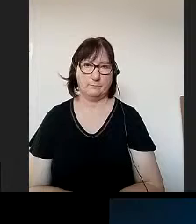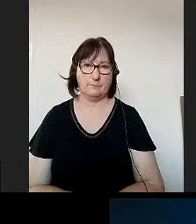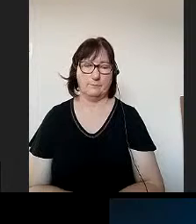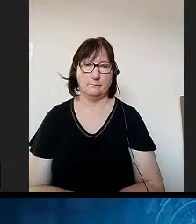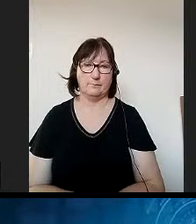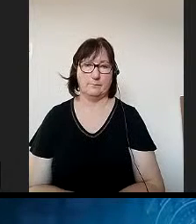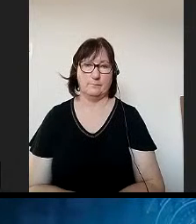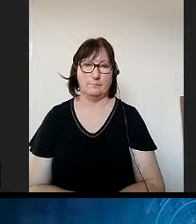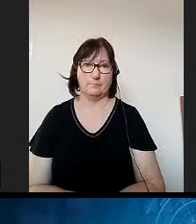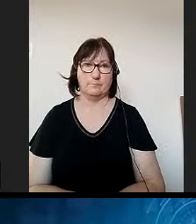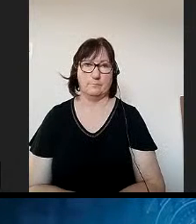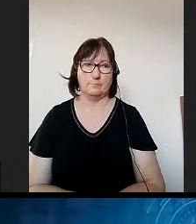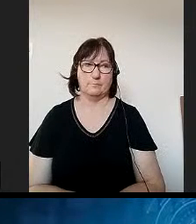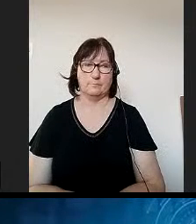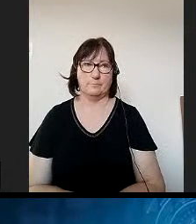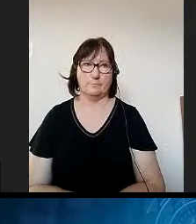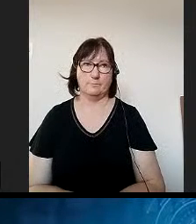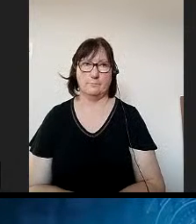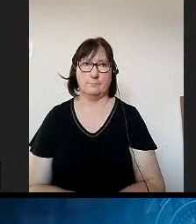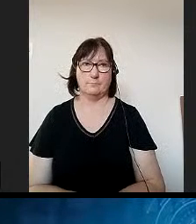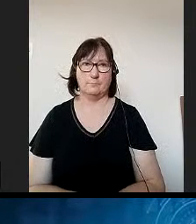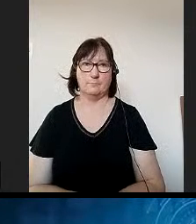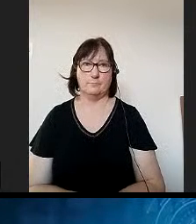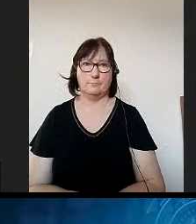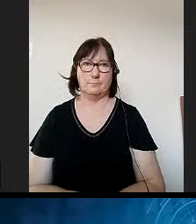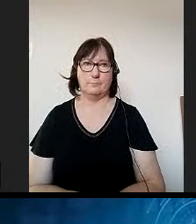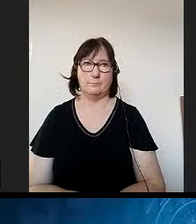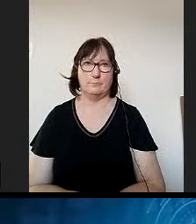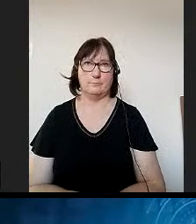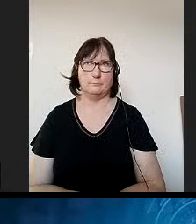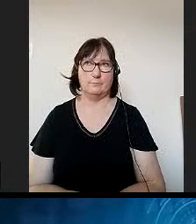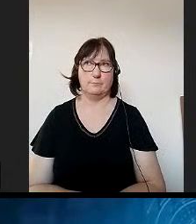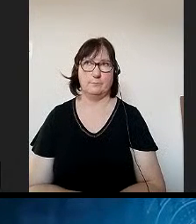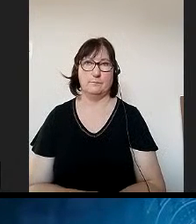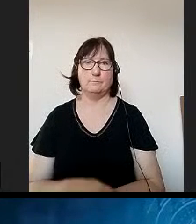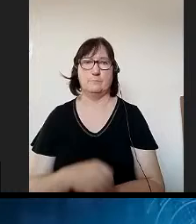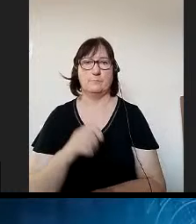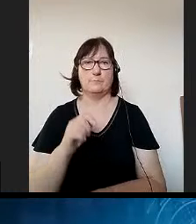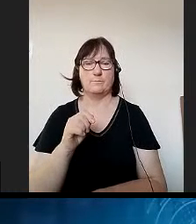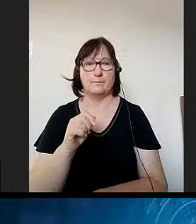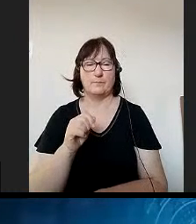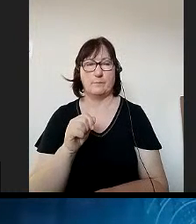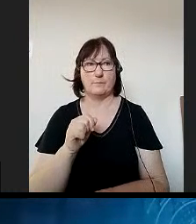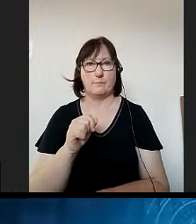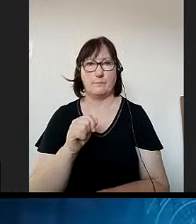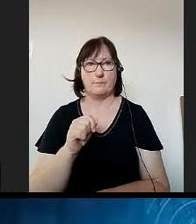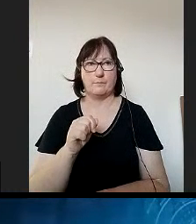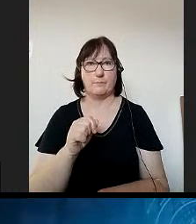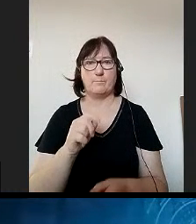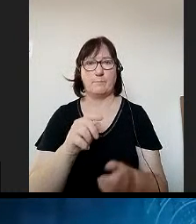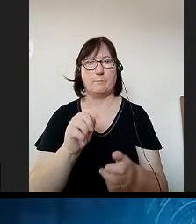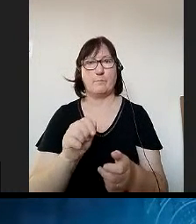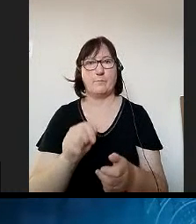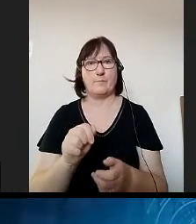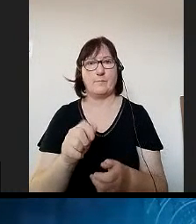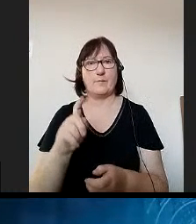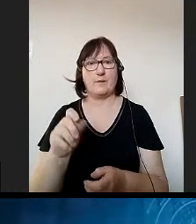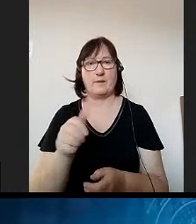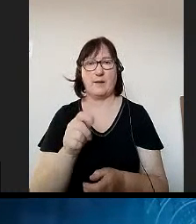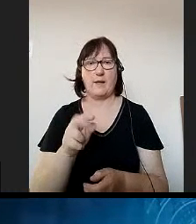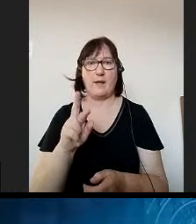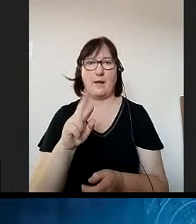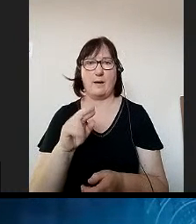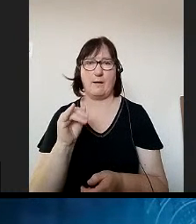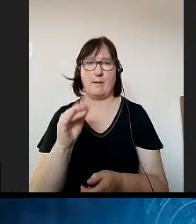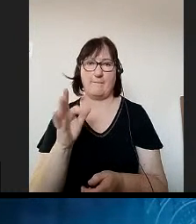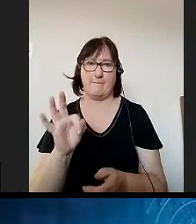Thanks, Patricia. Actually, the tariff application turnaround time is 90 days,